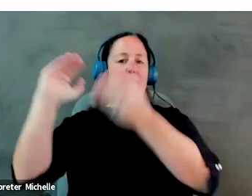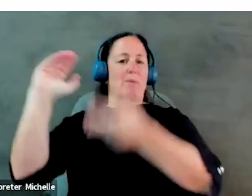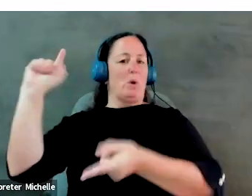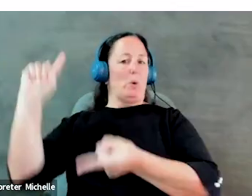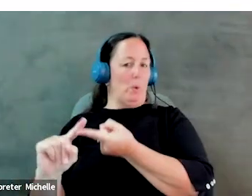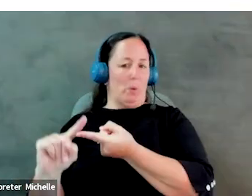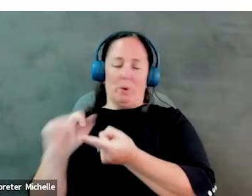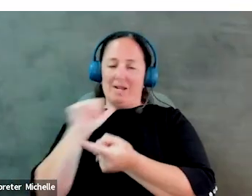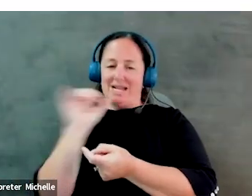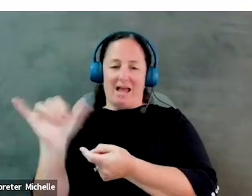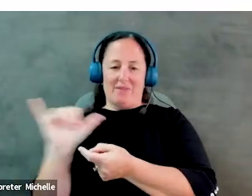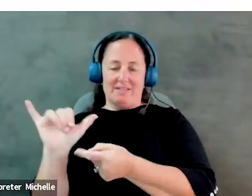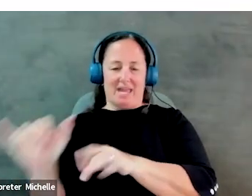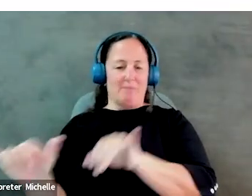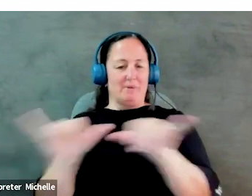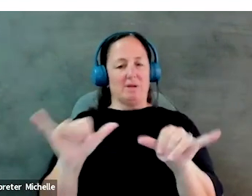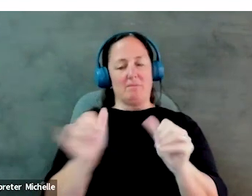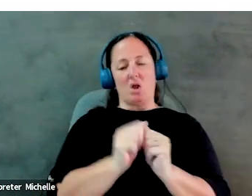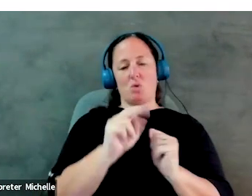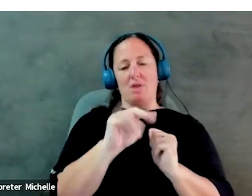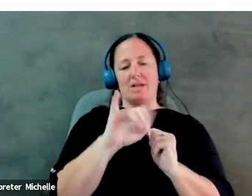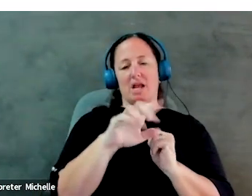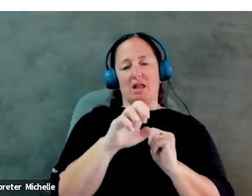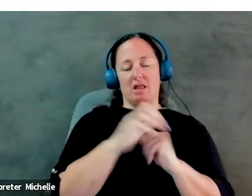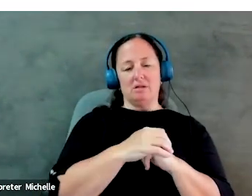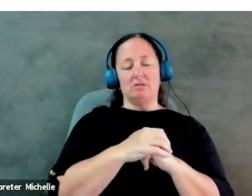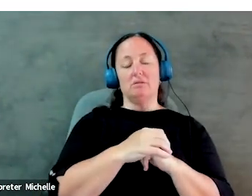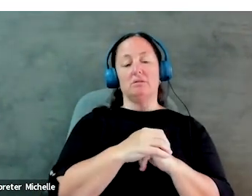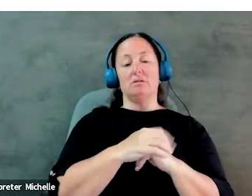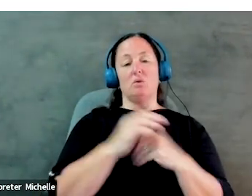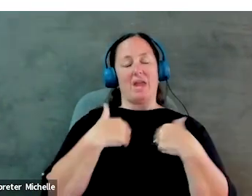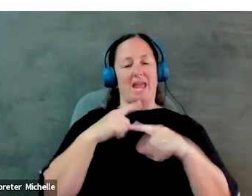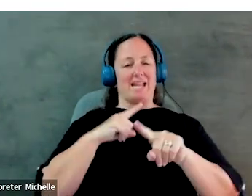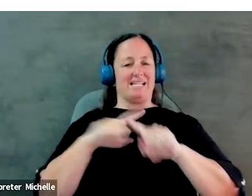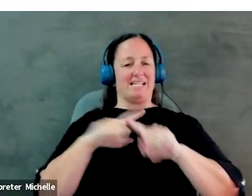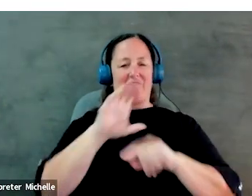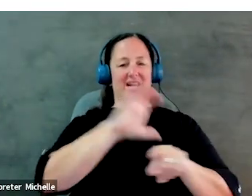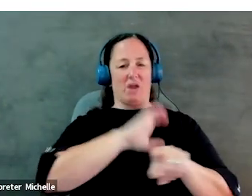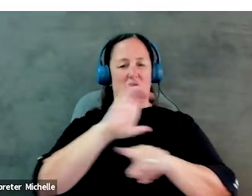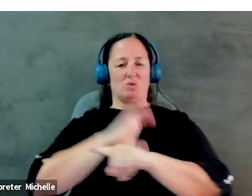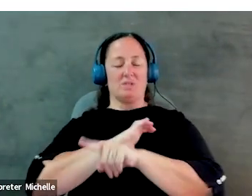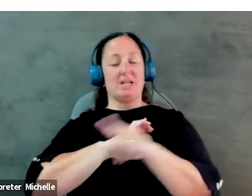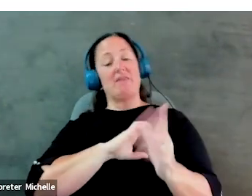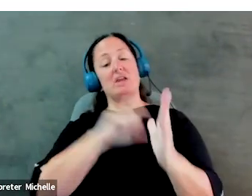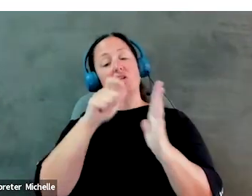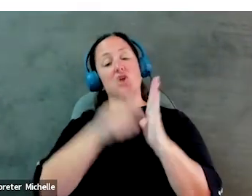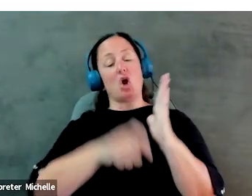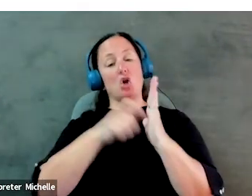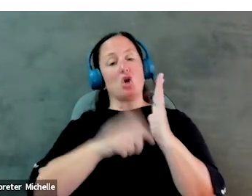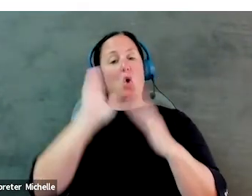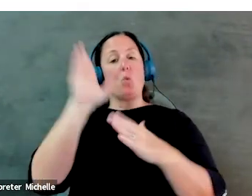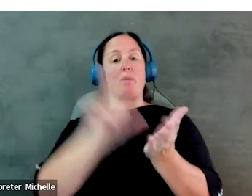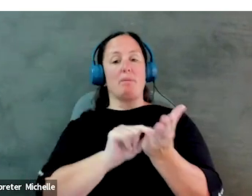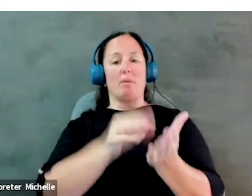dramatic reduction as we saw with nickel. We had different characteristics. This is an article that